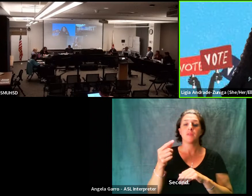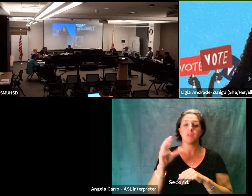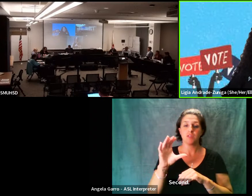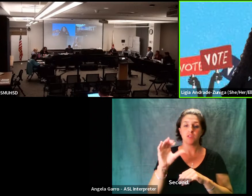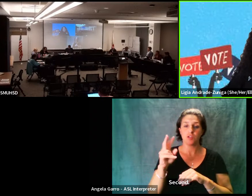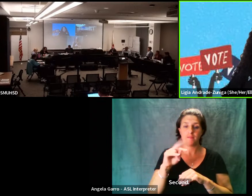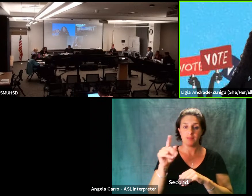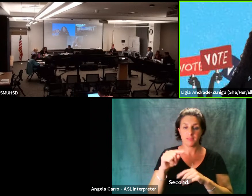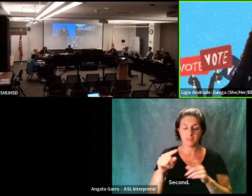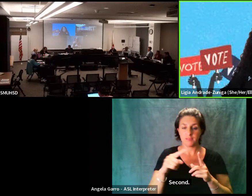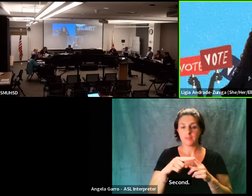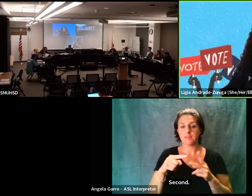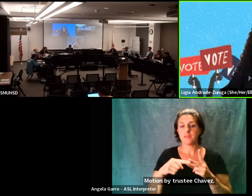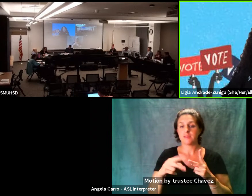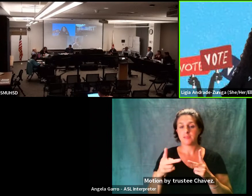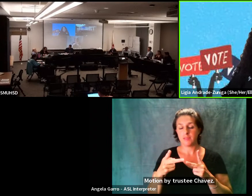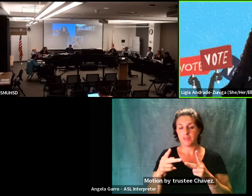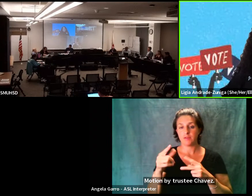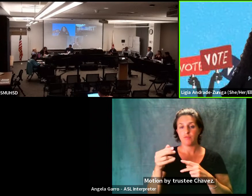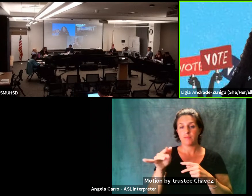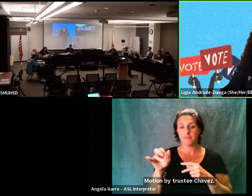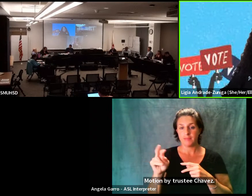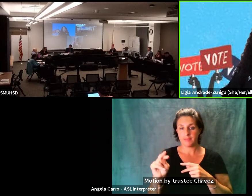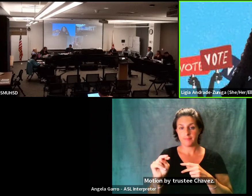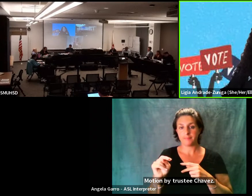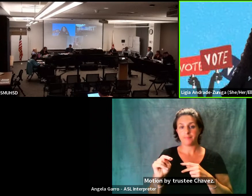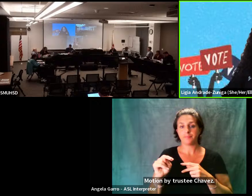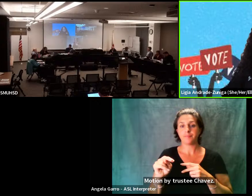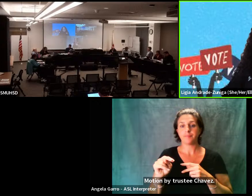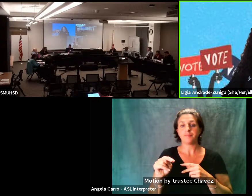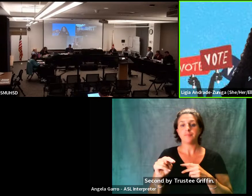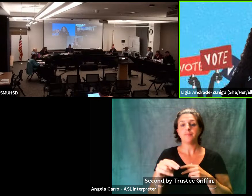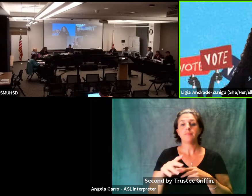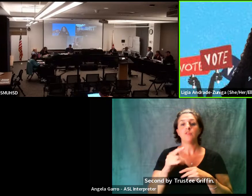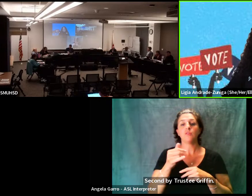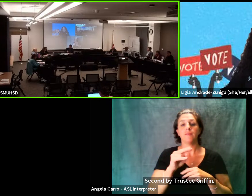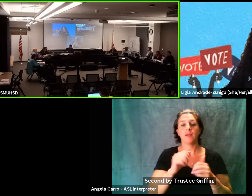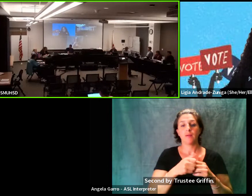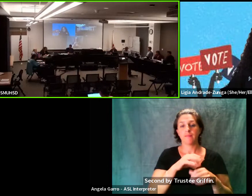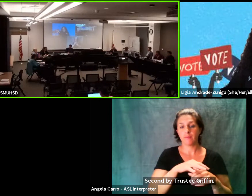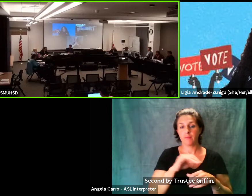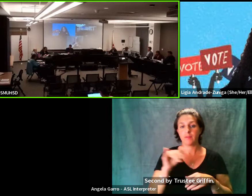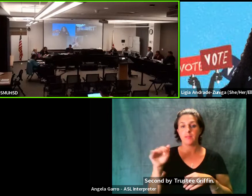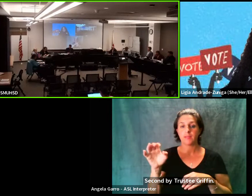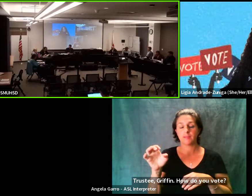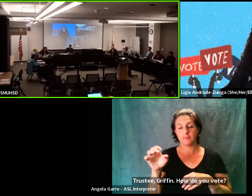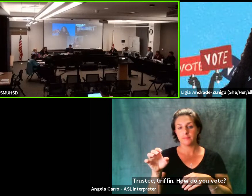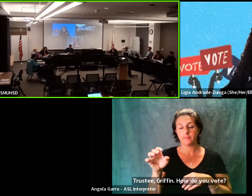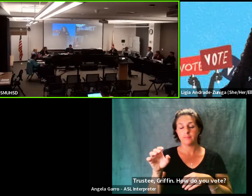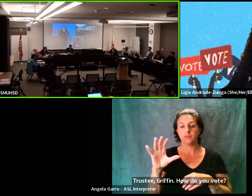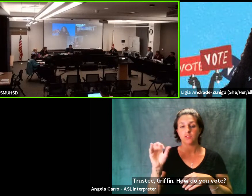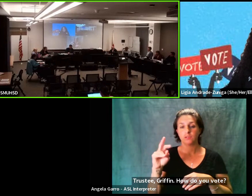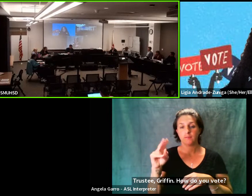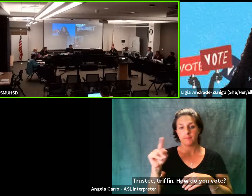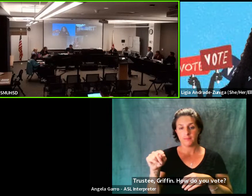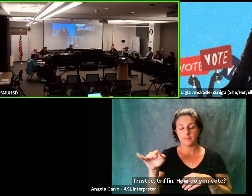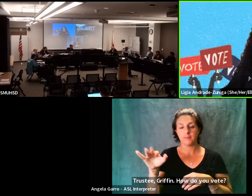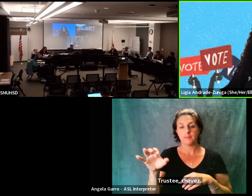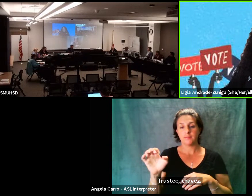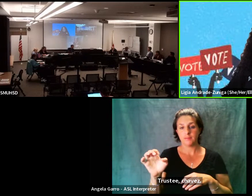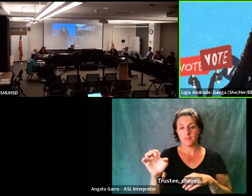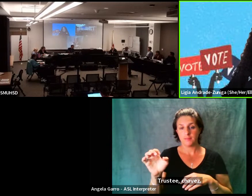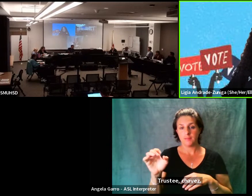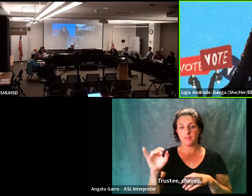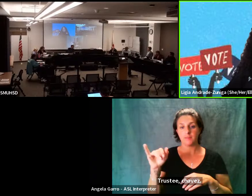Chavez, second by trustee Griffin. Trustee Griffin, how do you vote? Aye. Trustee Chavez, Aye.